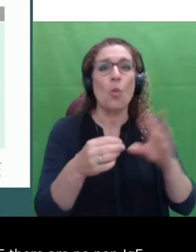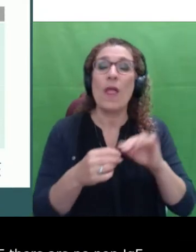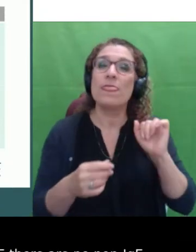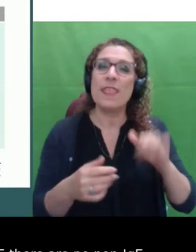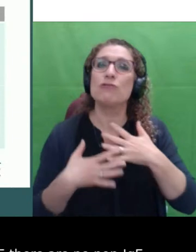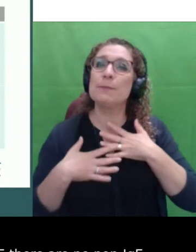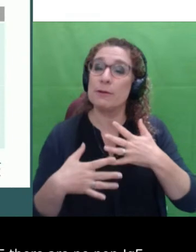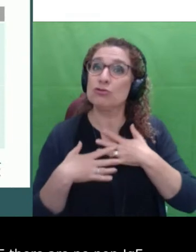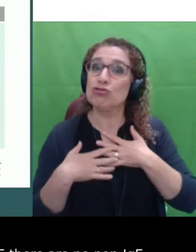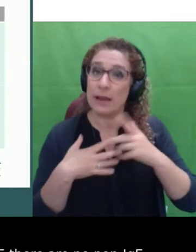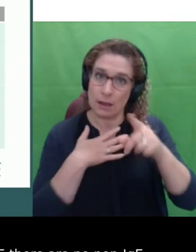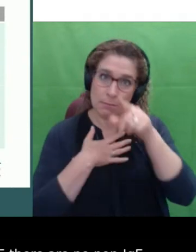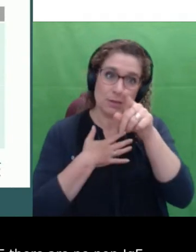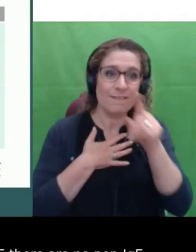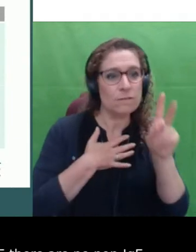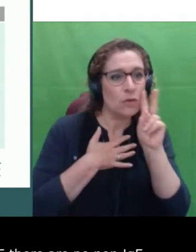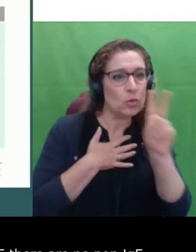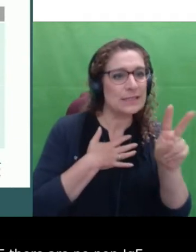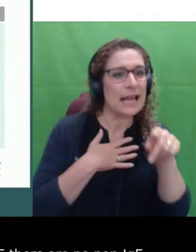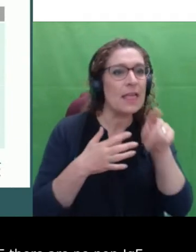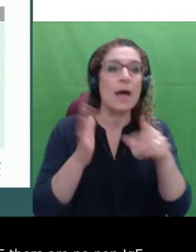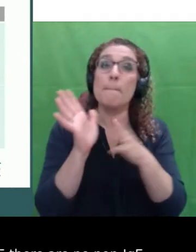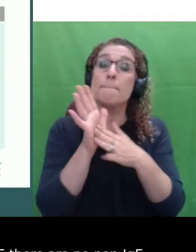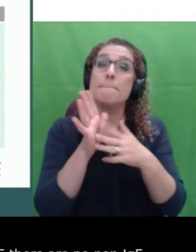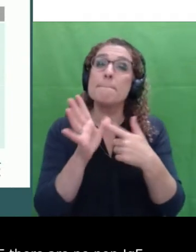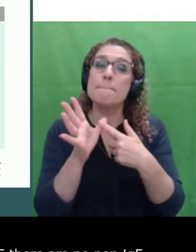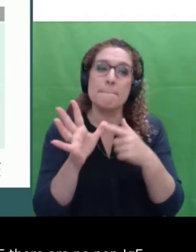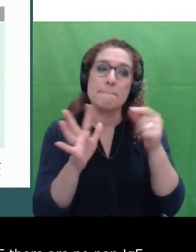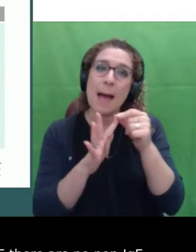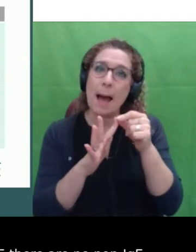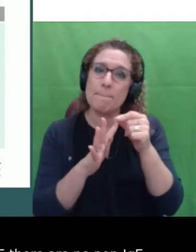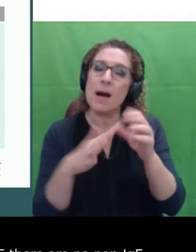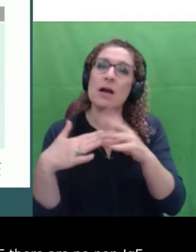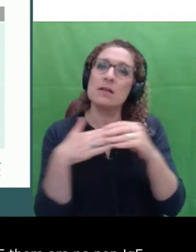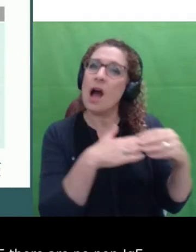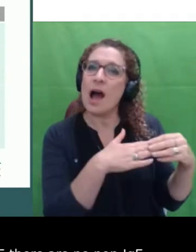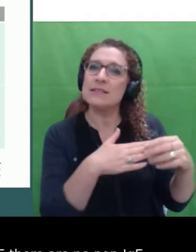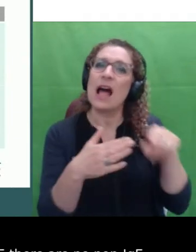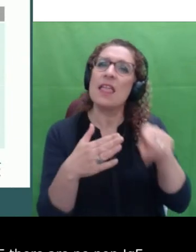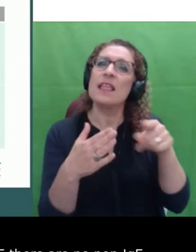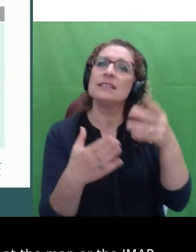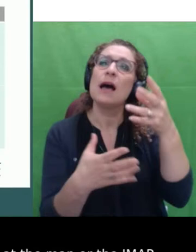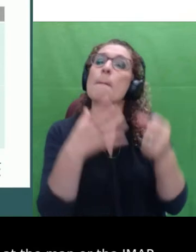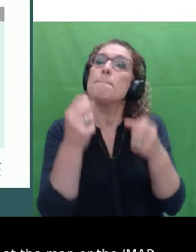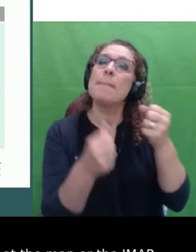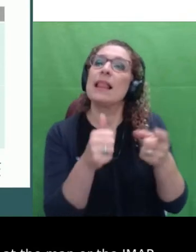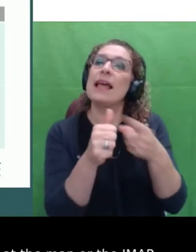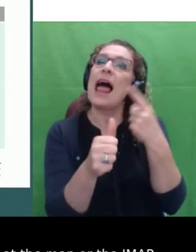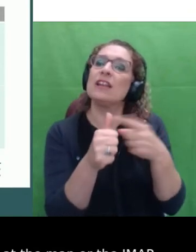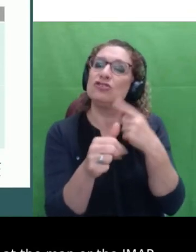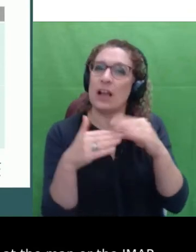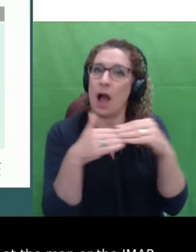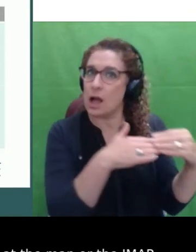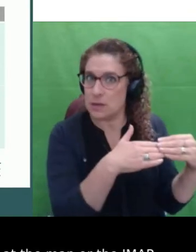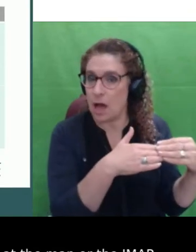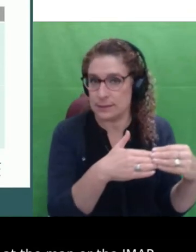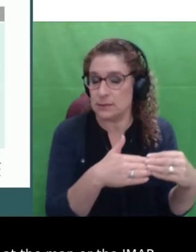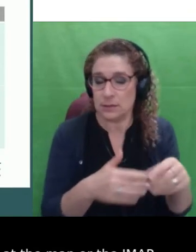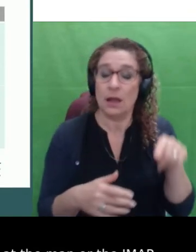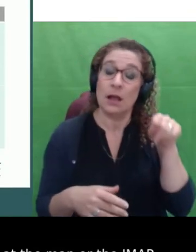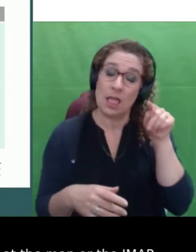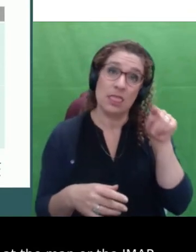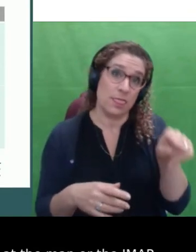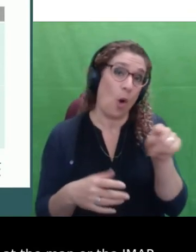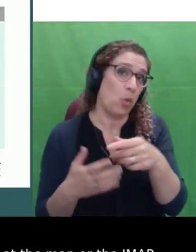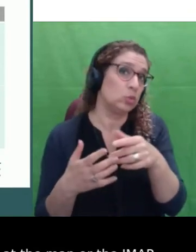but if you look at the map or the imac guidelines which are the international milkology for primary care guidelines they do recognize that these babies are